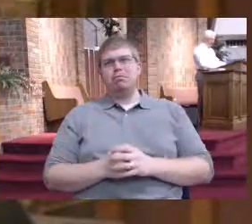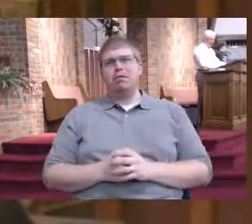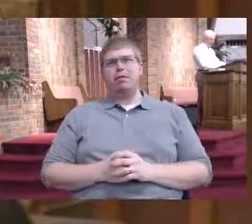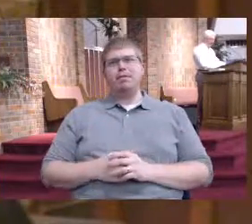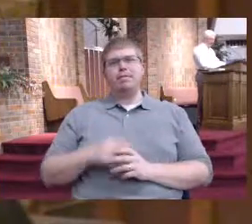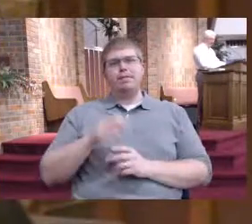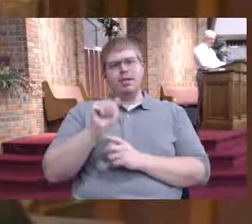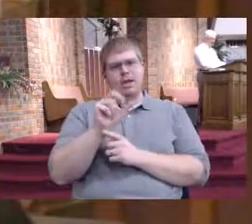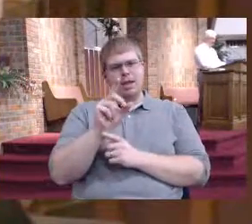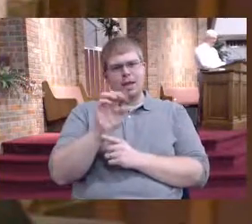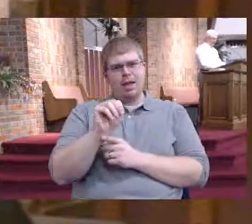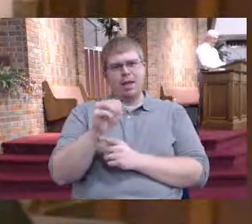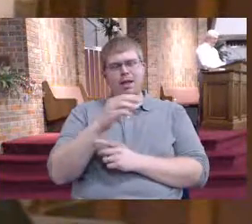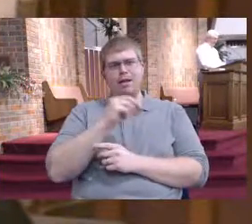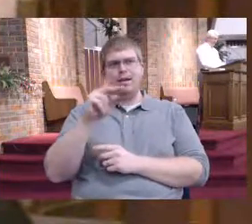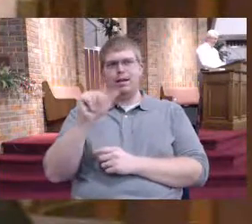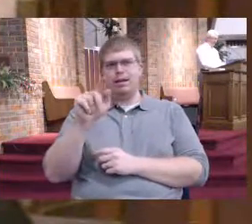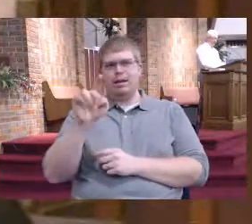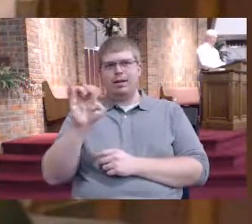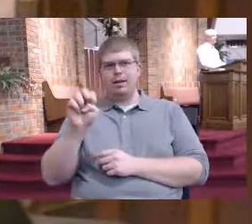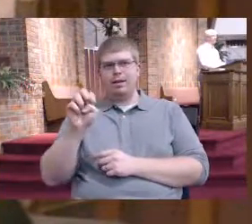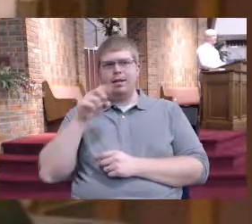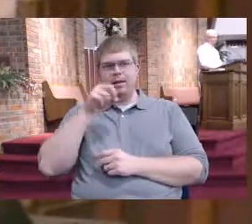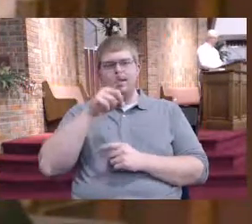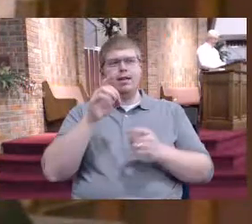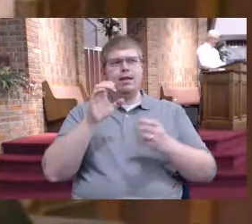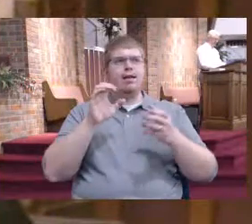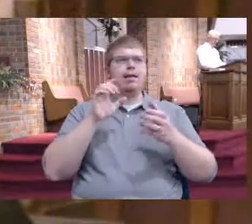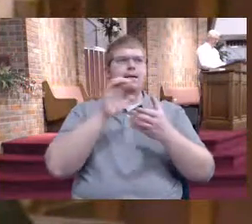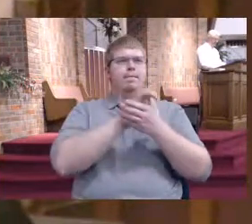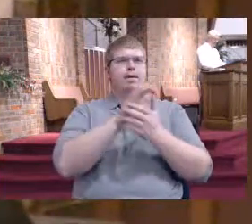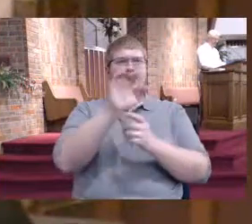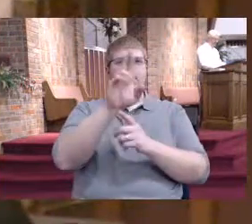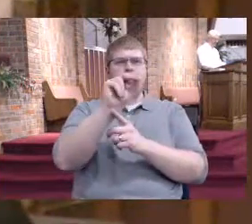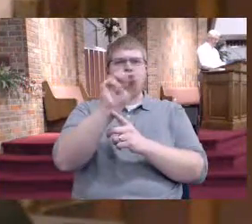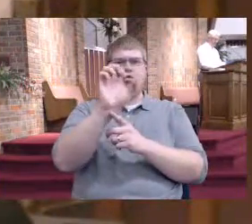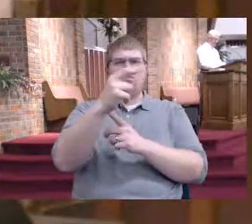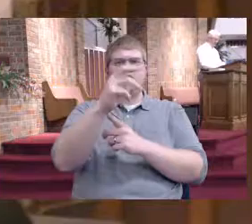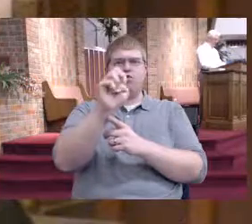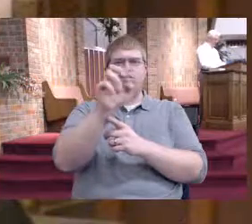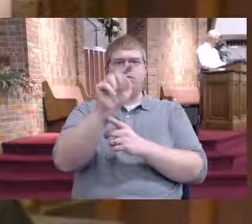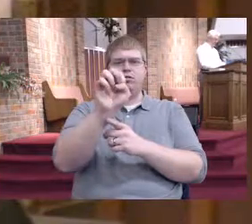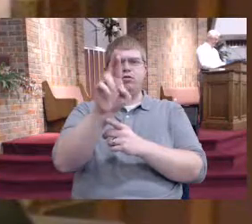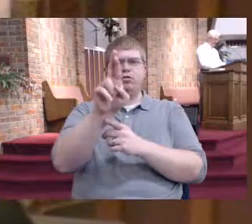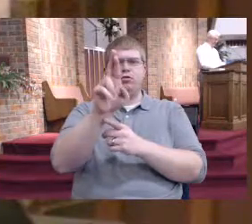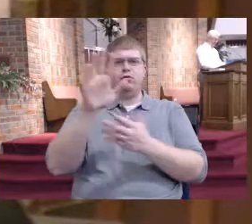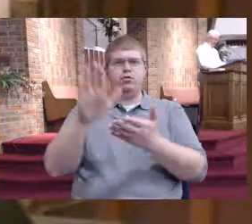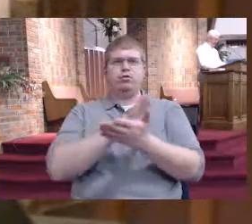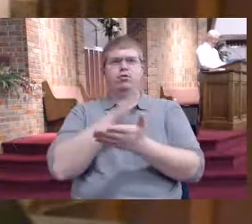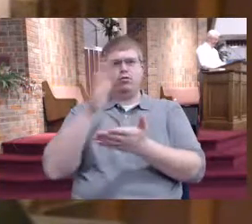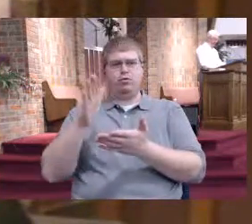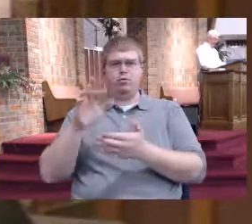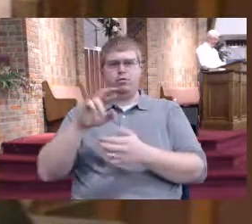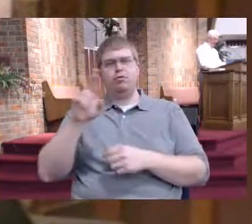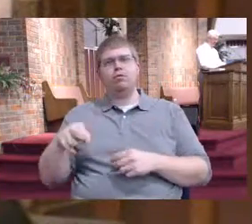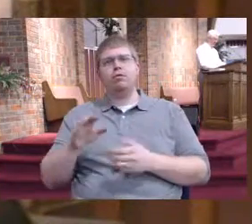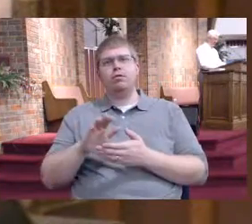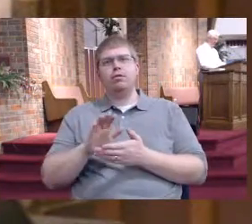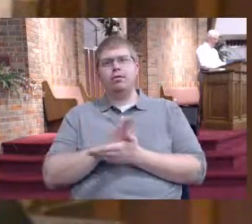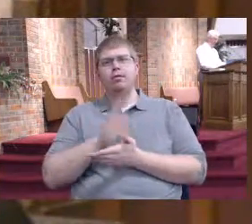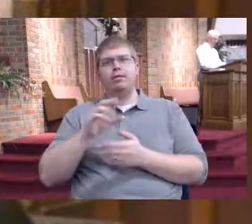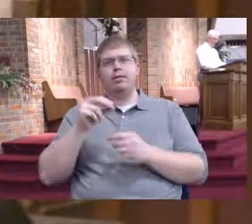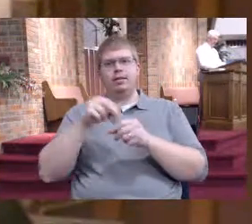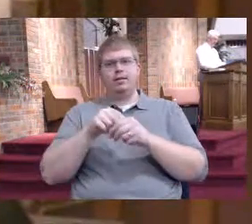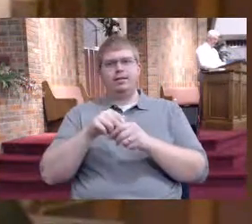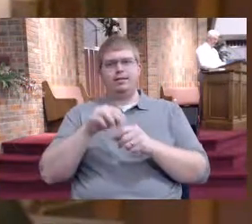Adam and Katie met at the Rochester College. Now, this is in Michigan, where Adam earned a degree in secondary education and Katie